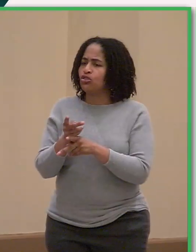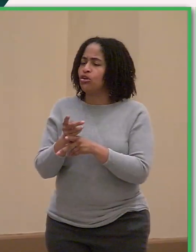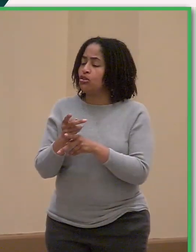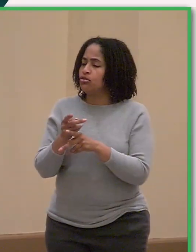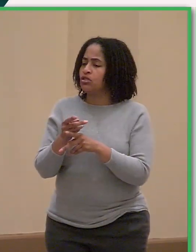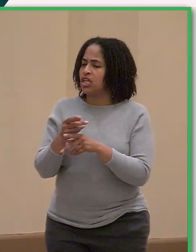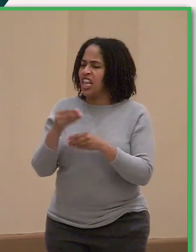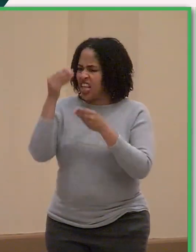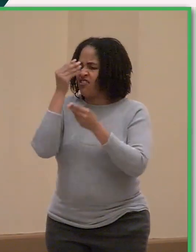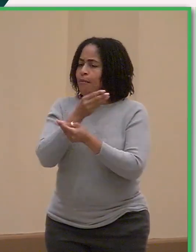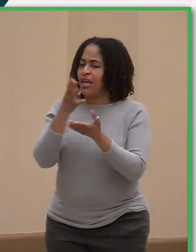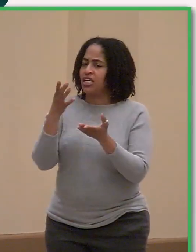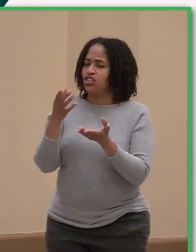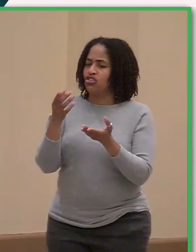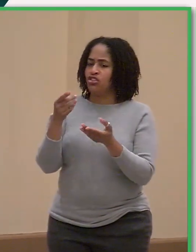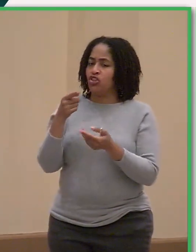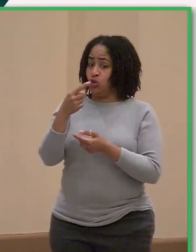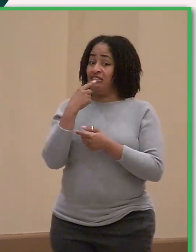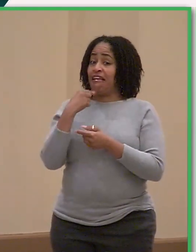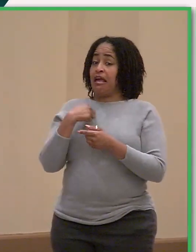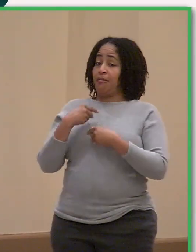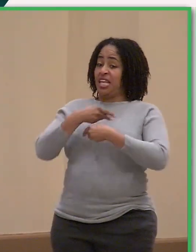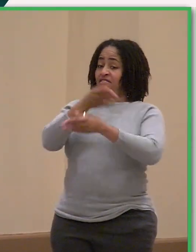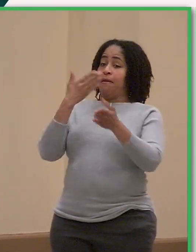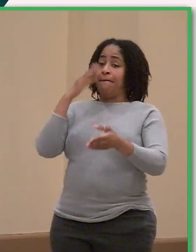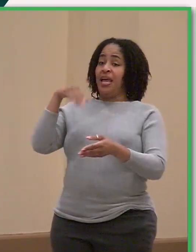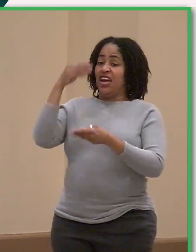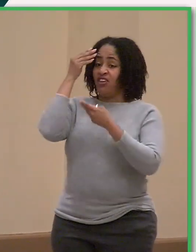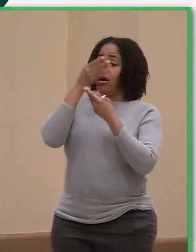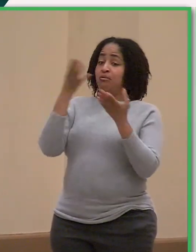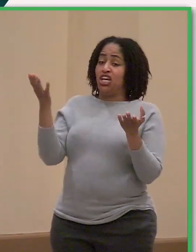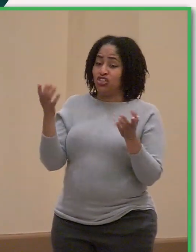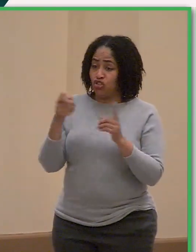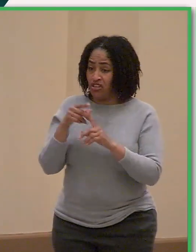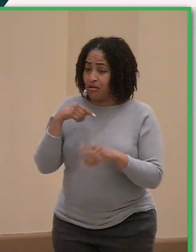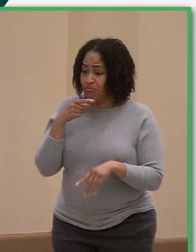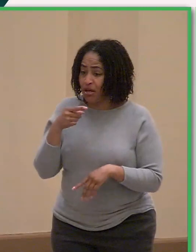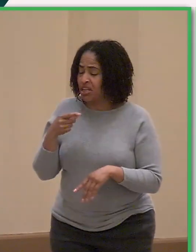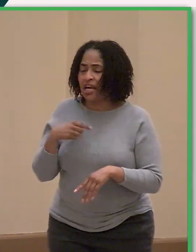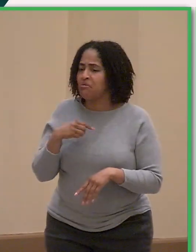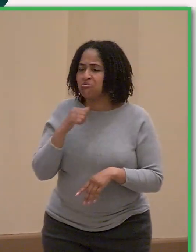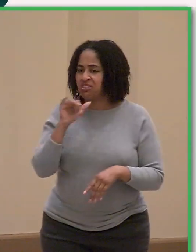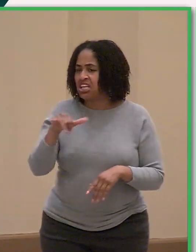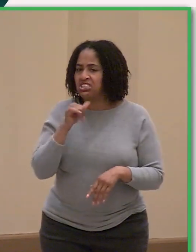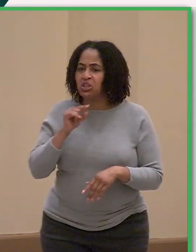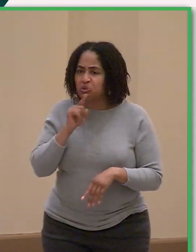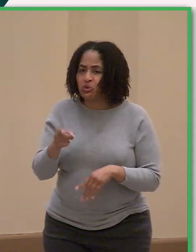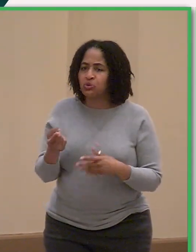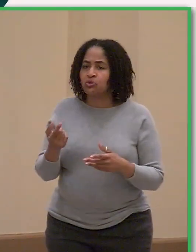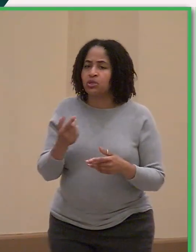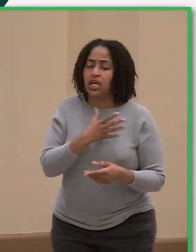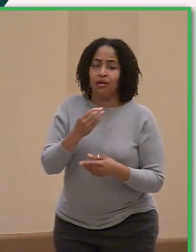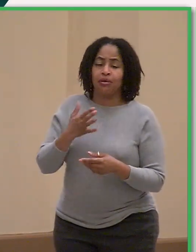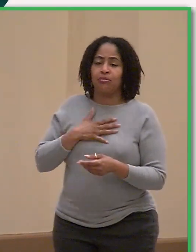you say I've been giving out, misleading of the public. I've done nothing of the sort. And on my